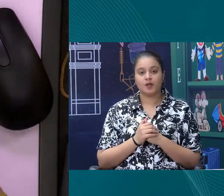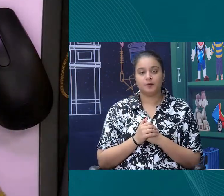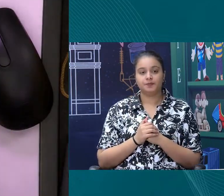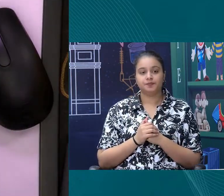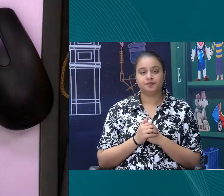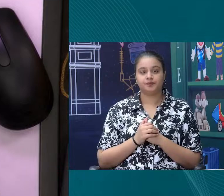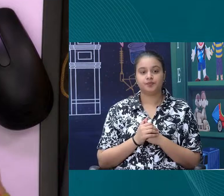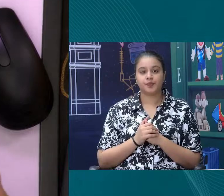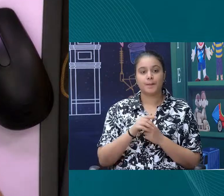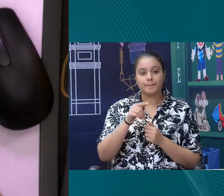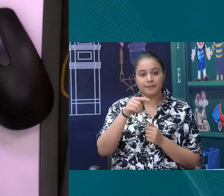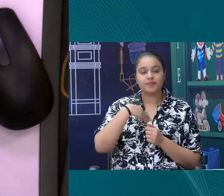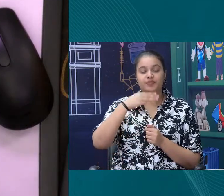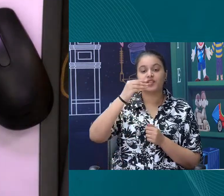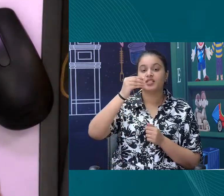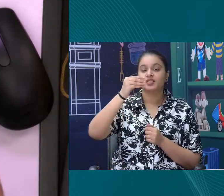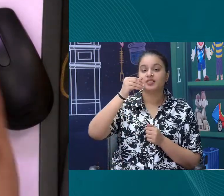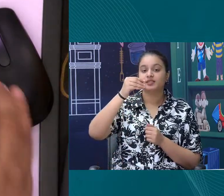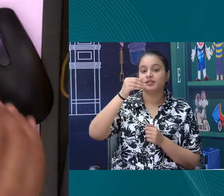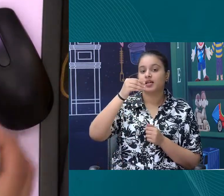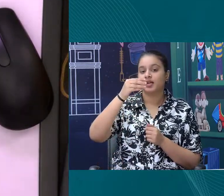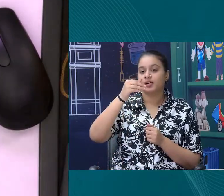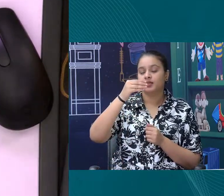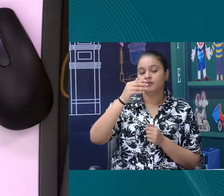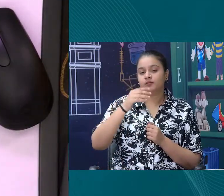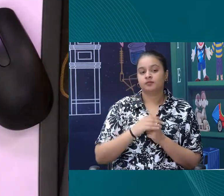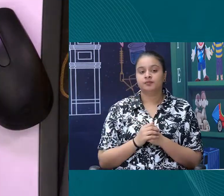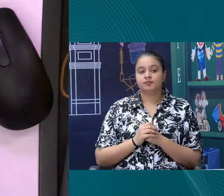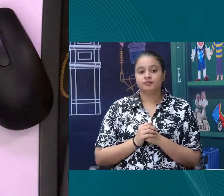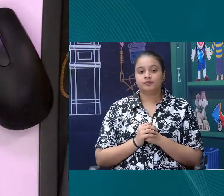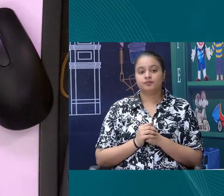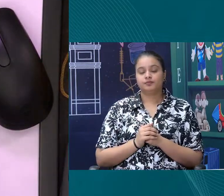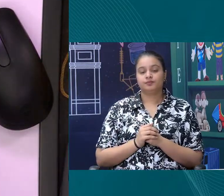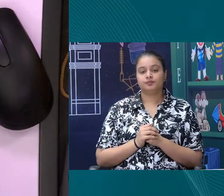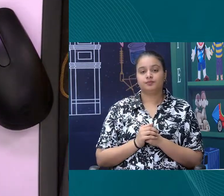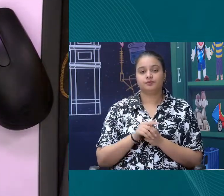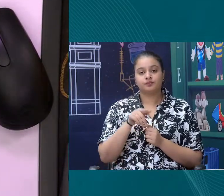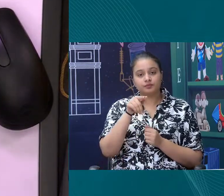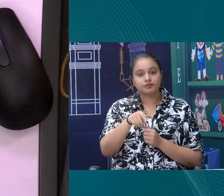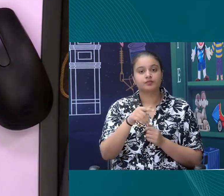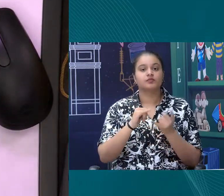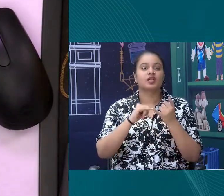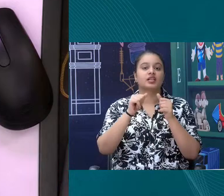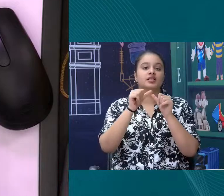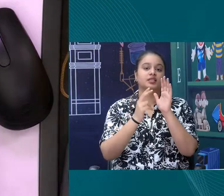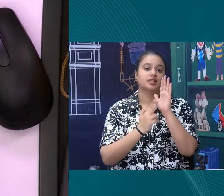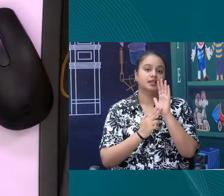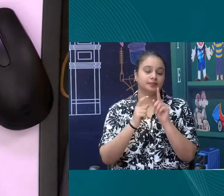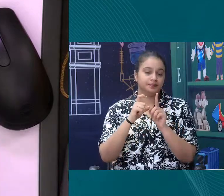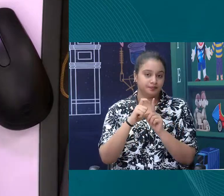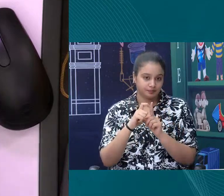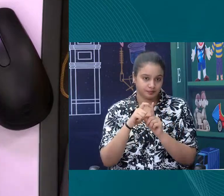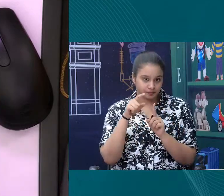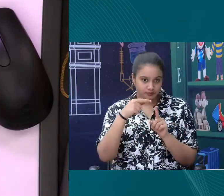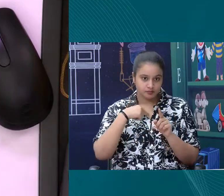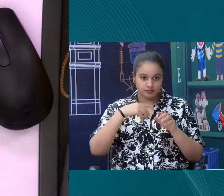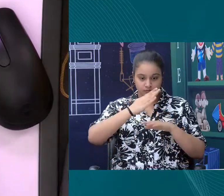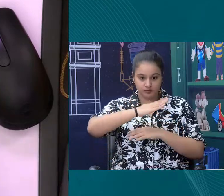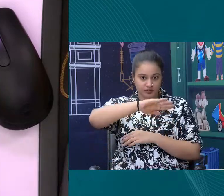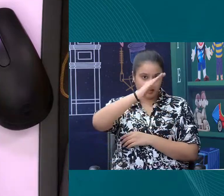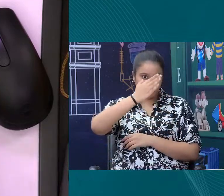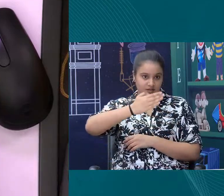I am showing you what sand looks like. Wow. See, this is sand. You know, this is a